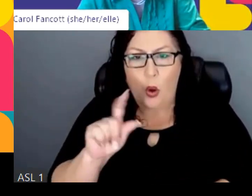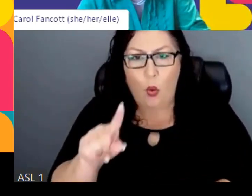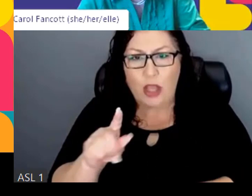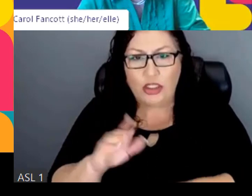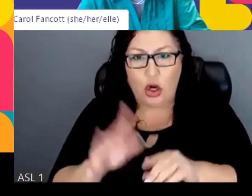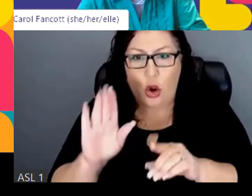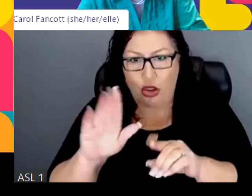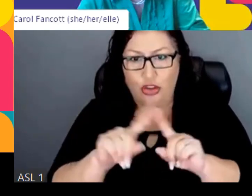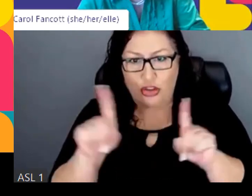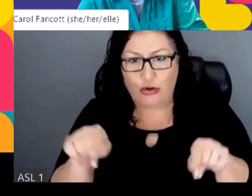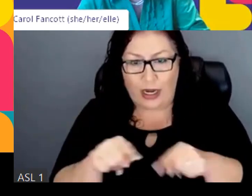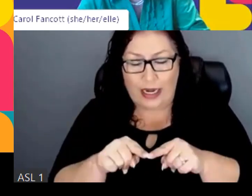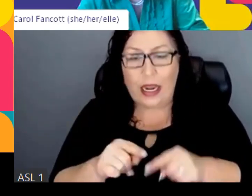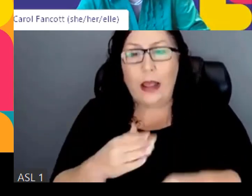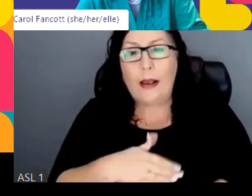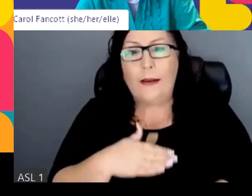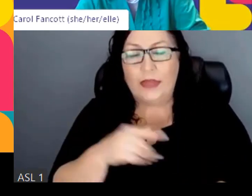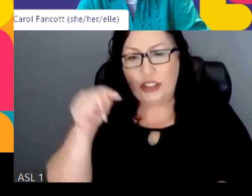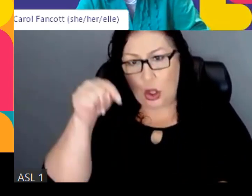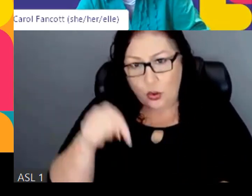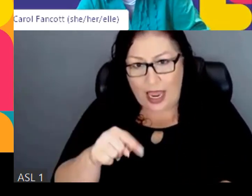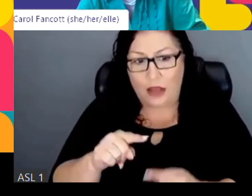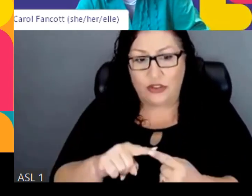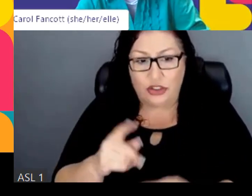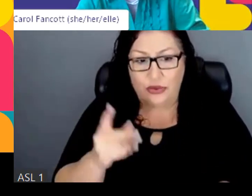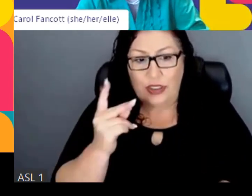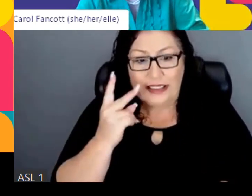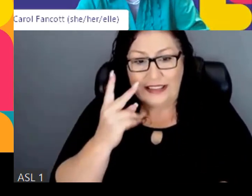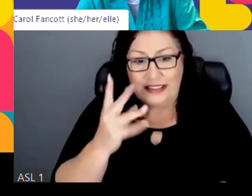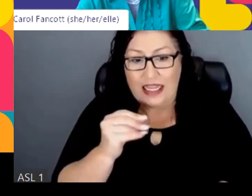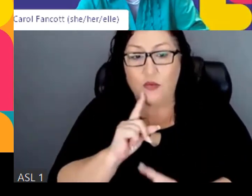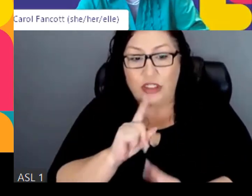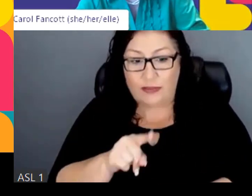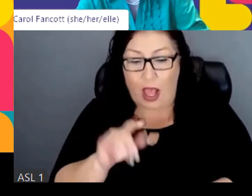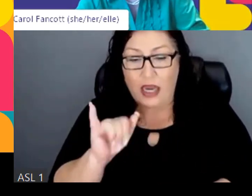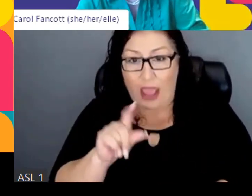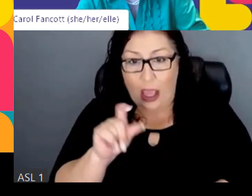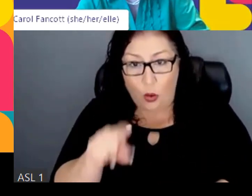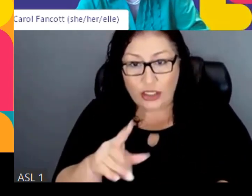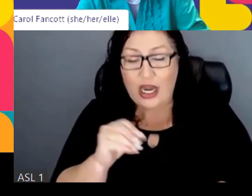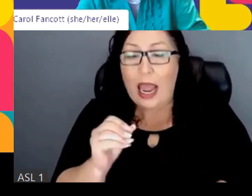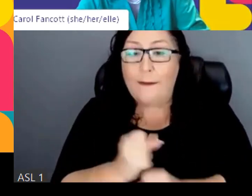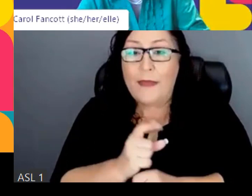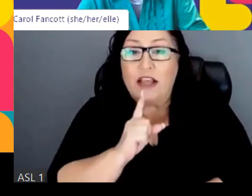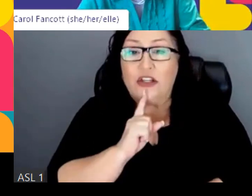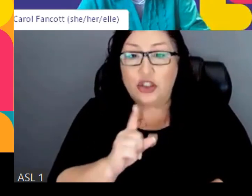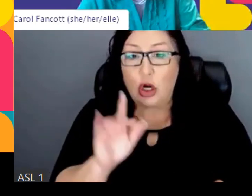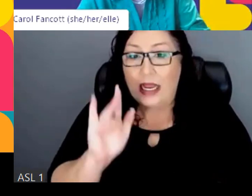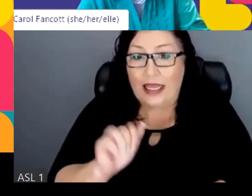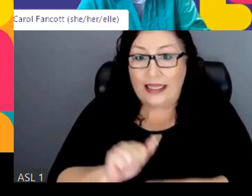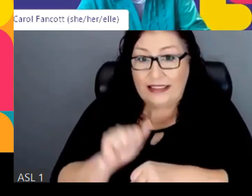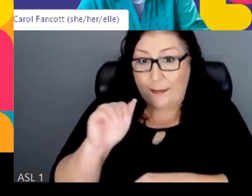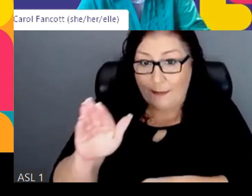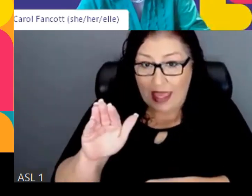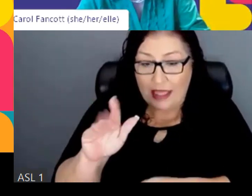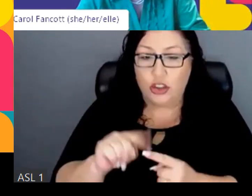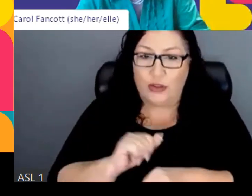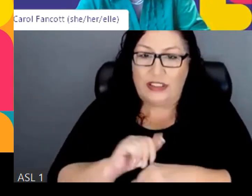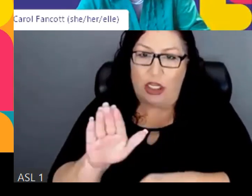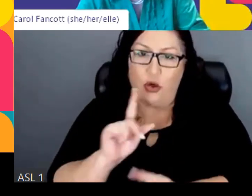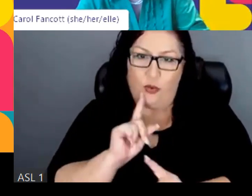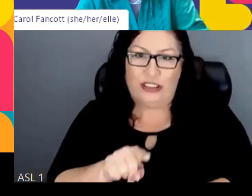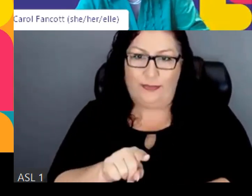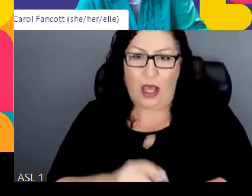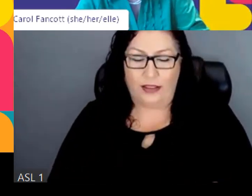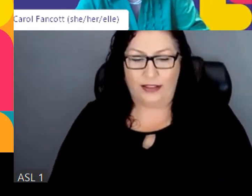poll question on the screen. Please scroll down to see and respond to the question, and please be sure to click Submit